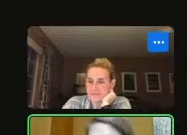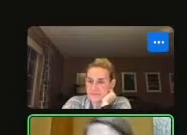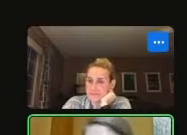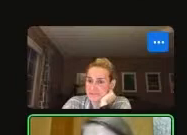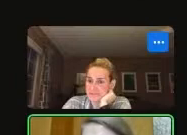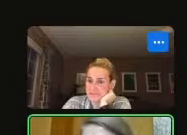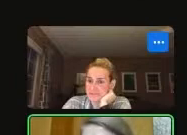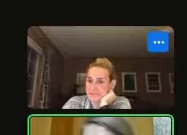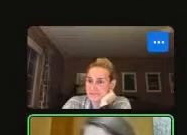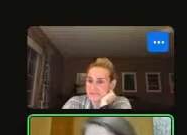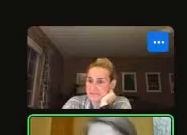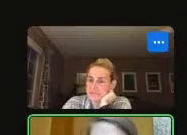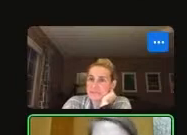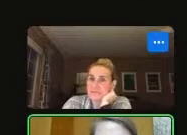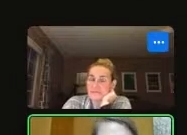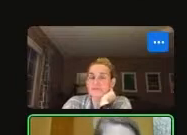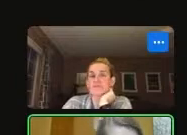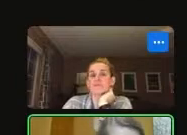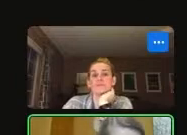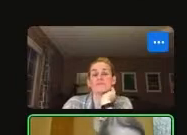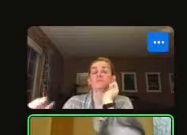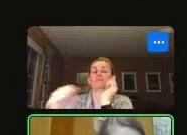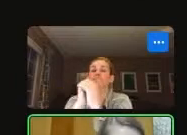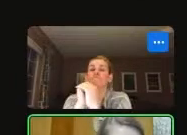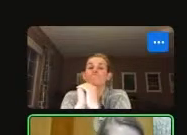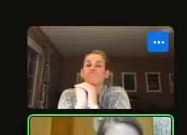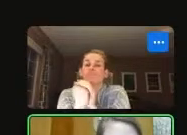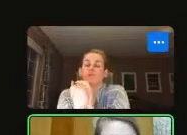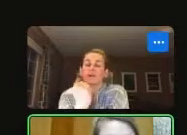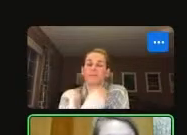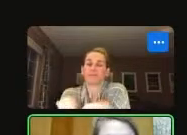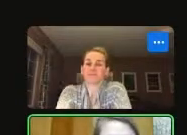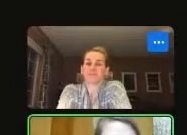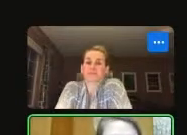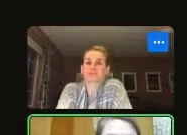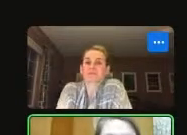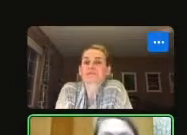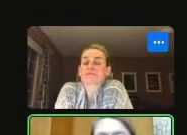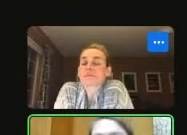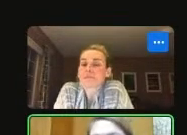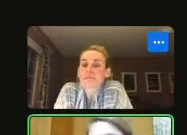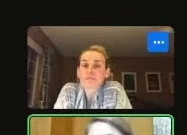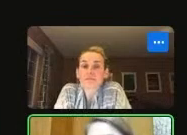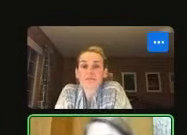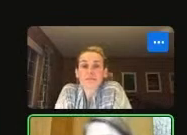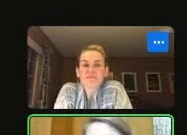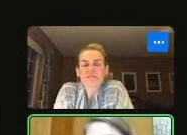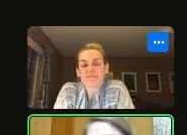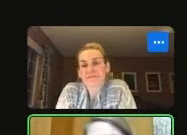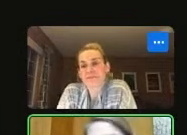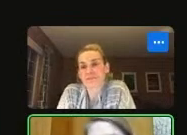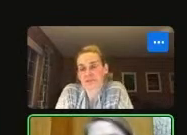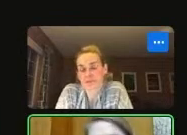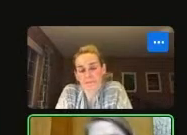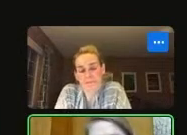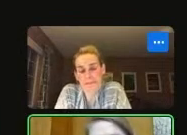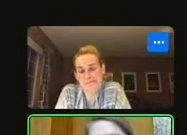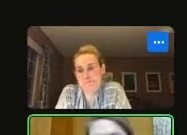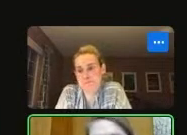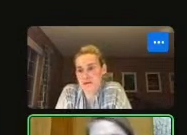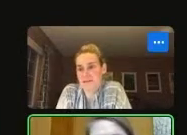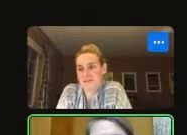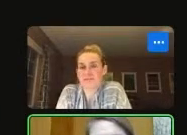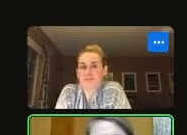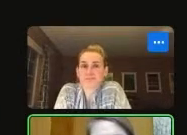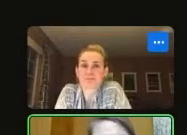you're really seeking a low barrier option. We have a lot of challenges that remain. But this is a snapshot from the Mid-Willamette Valley